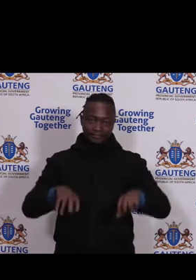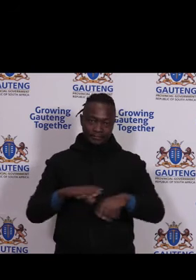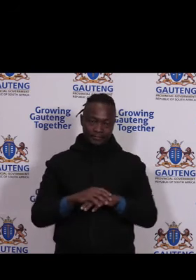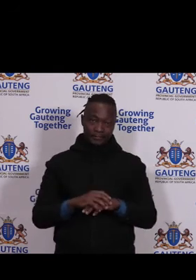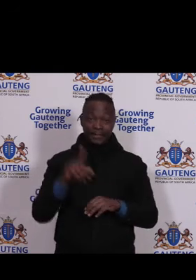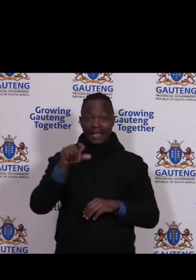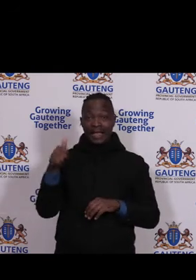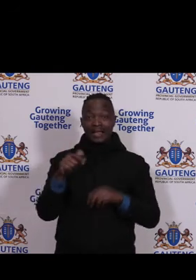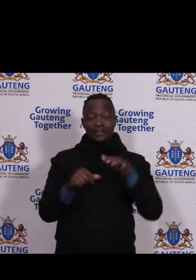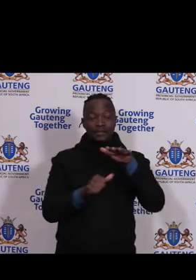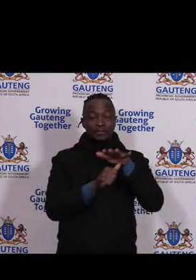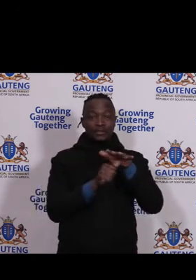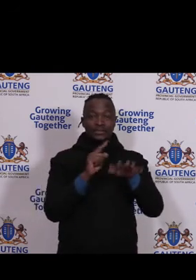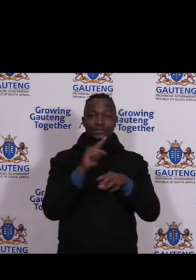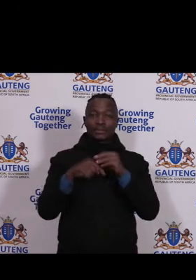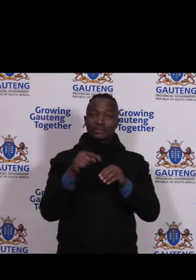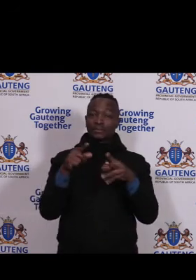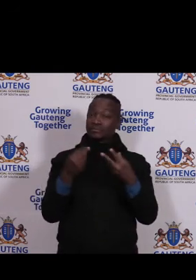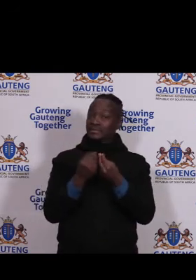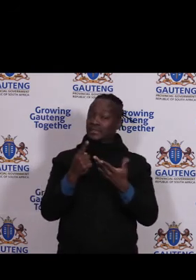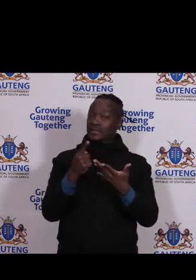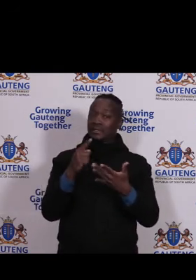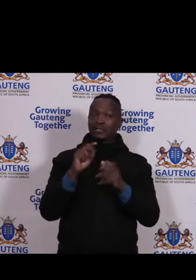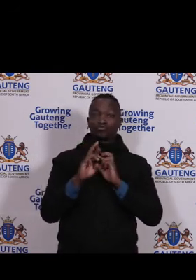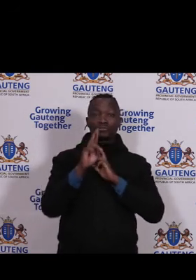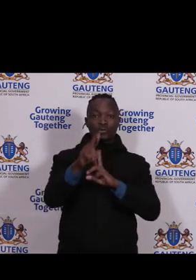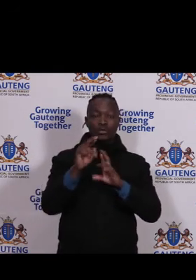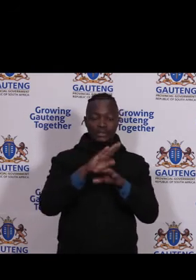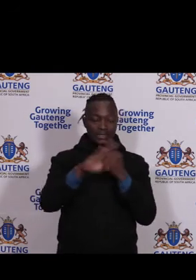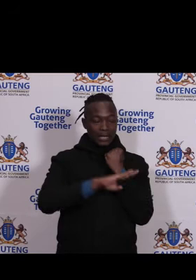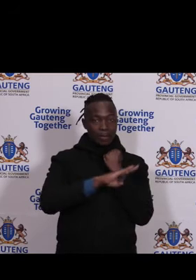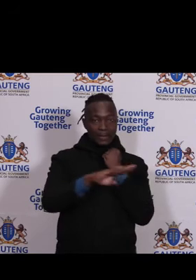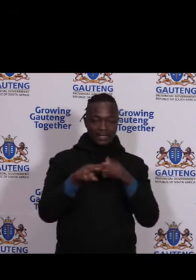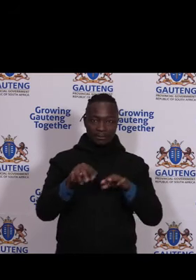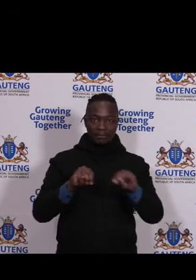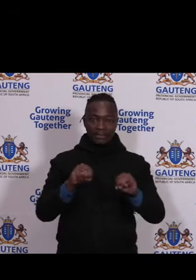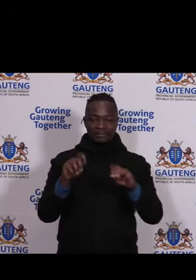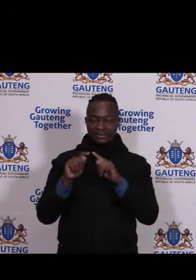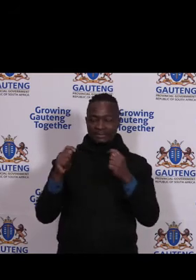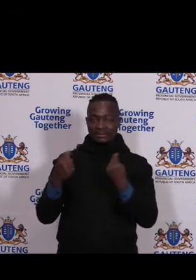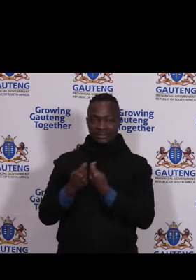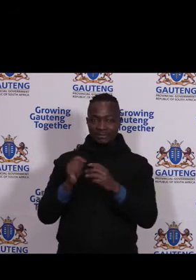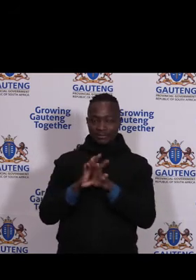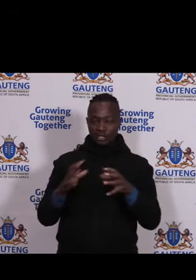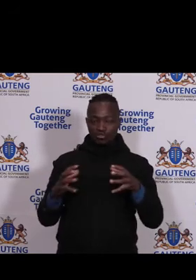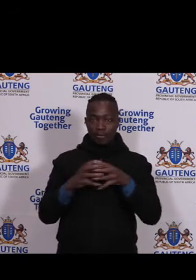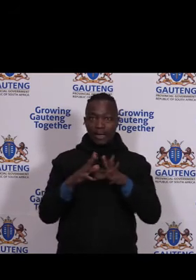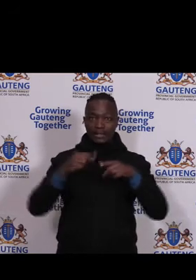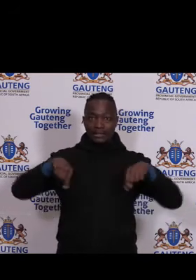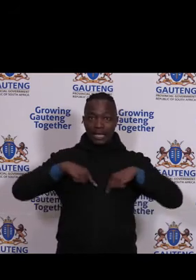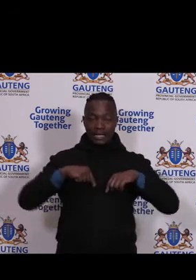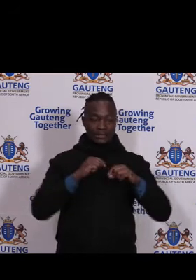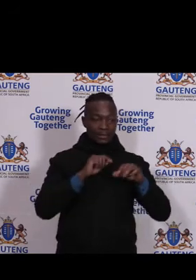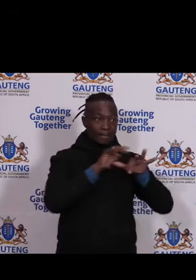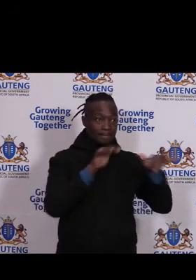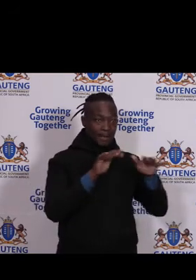important aspect about this, which I need to report on, is our bed management team, which combines us as a public sector, the Department of